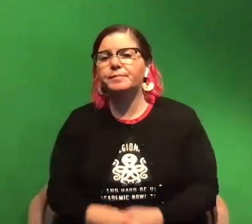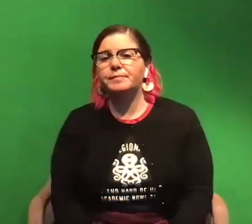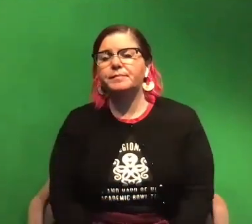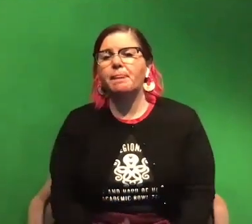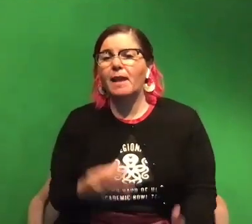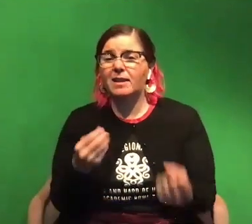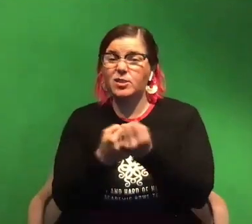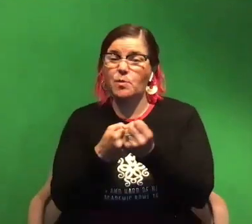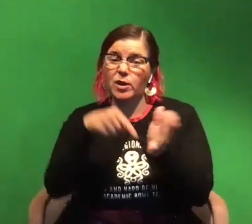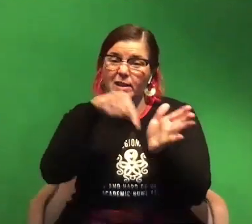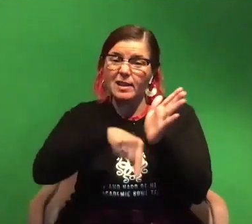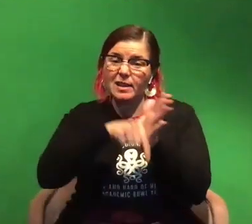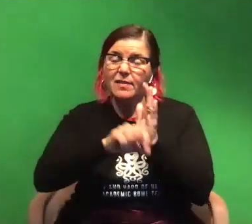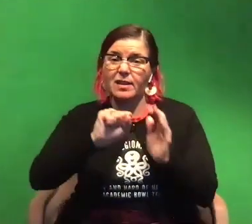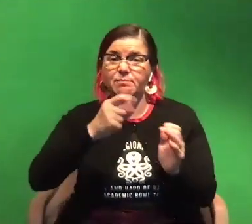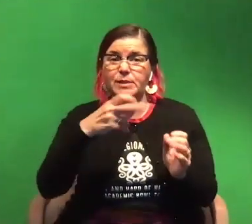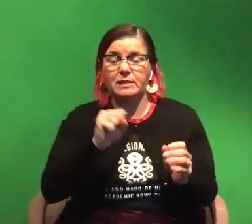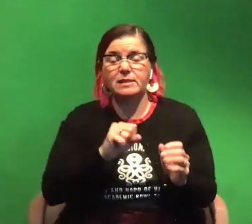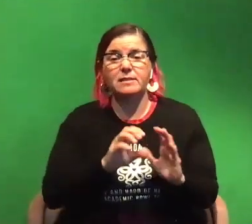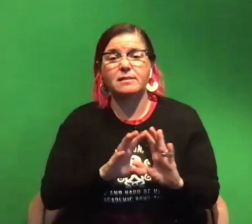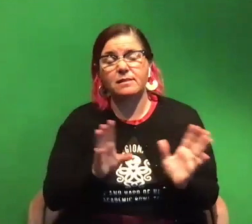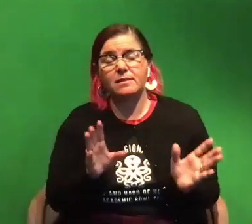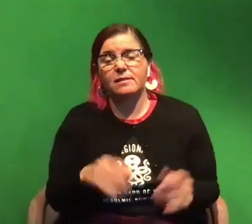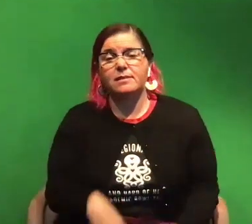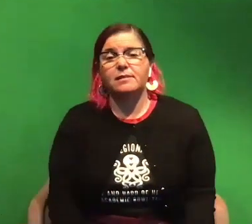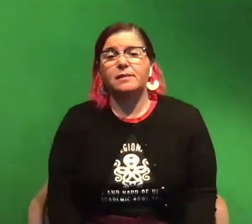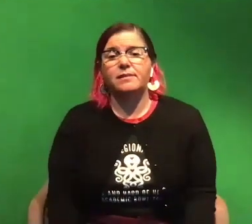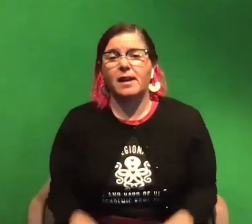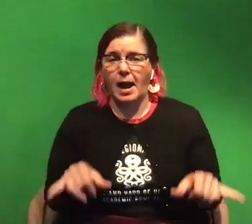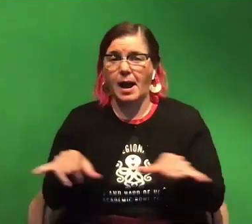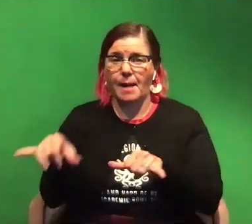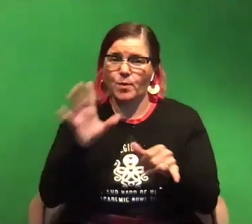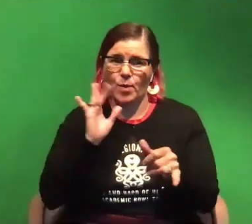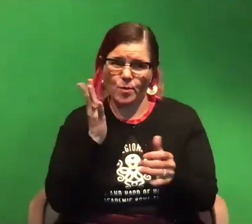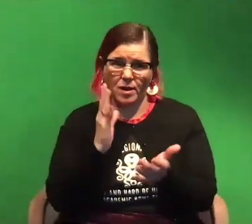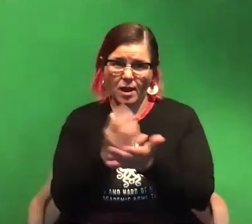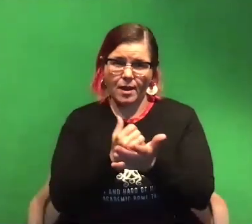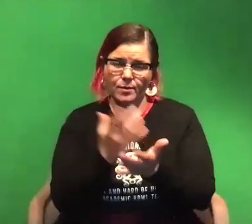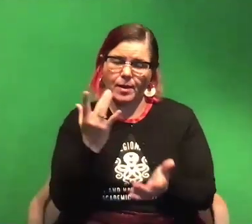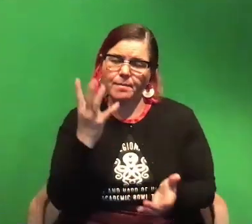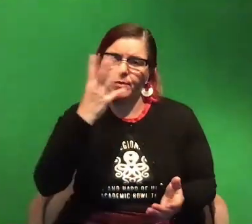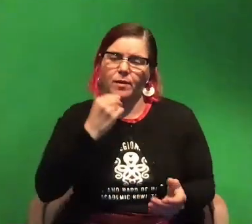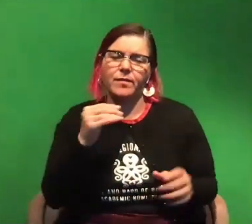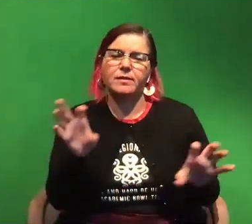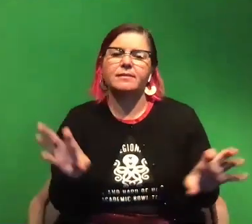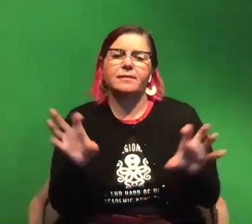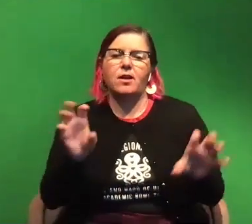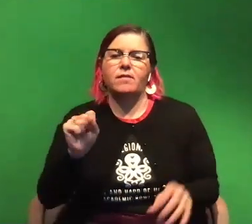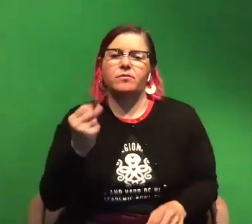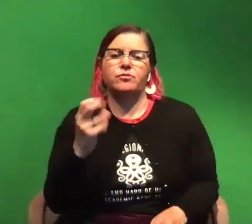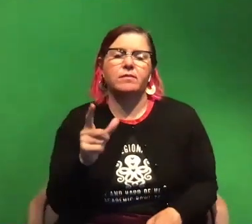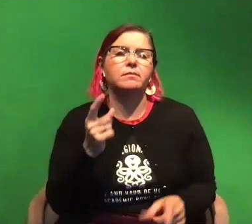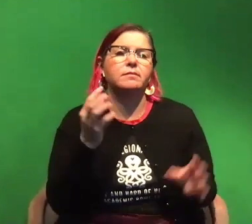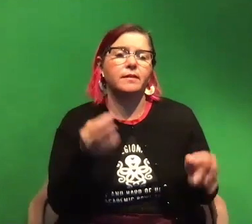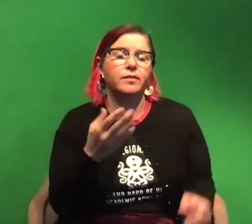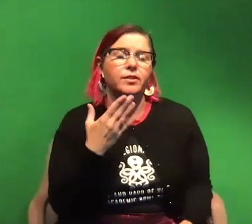killing that species, unfortunately, because that's one of the most common reasons why they're collected is for that ornamental shell. Definitely. That was a